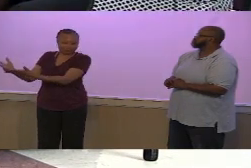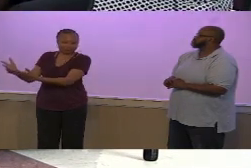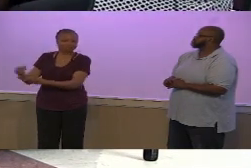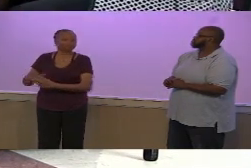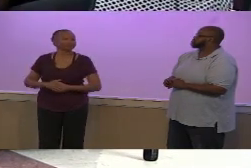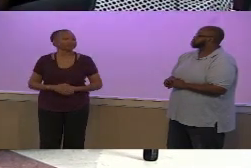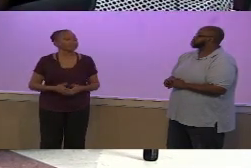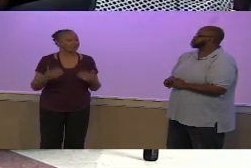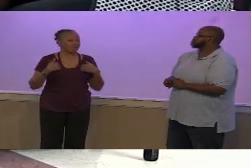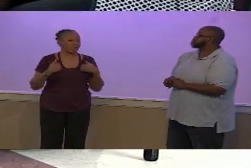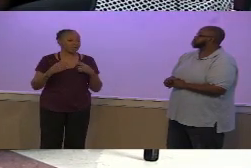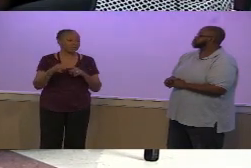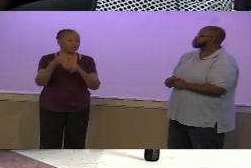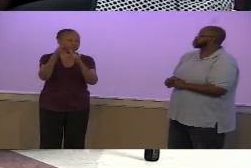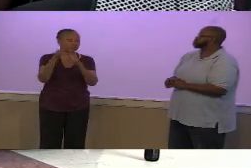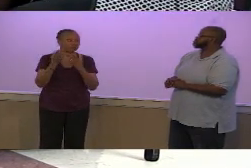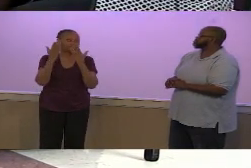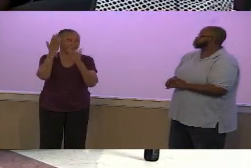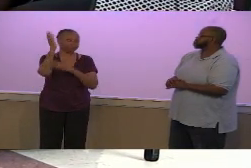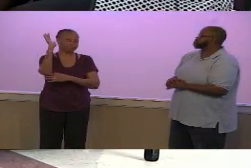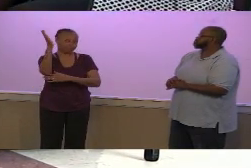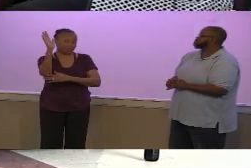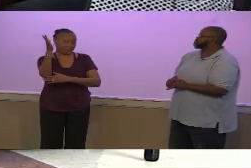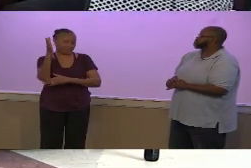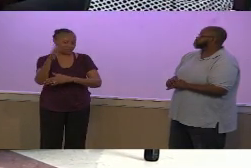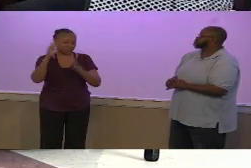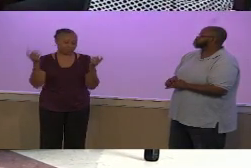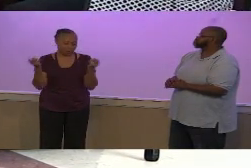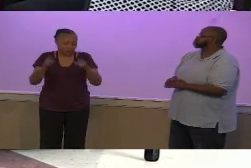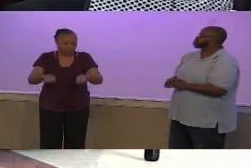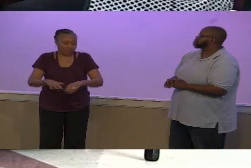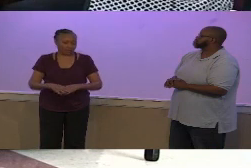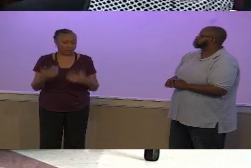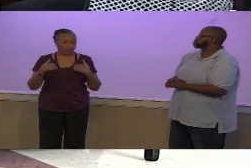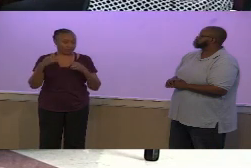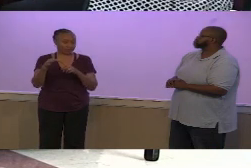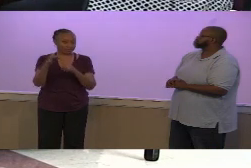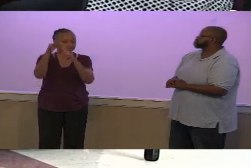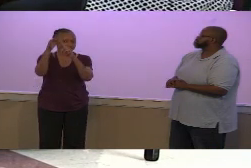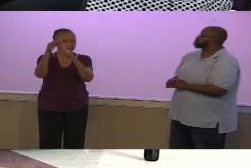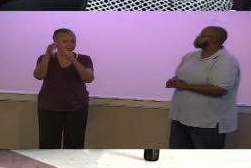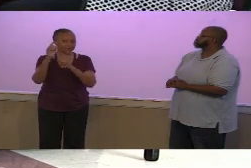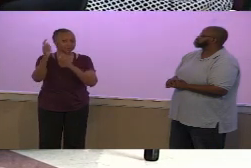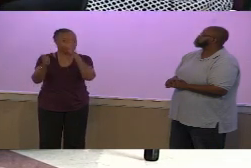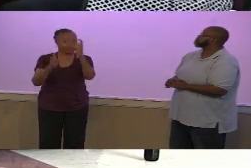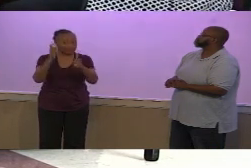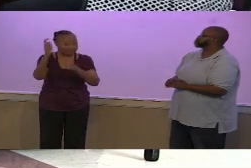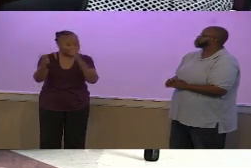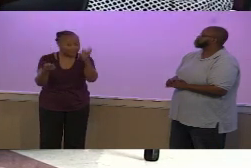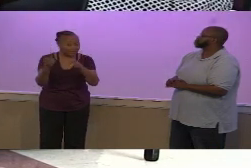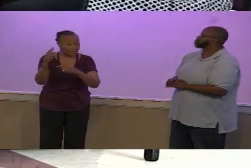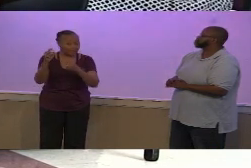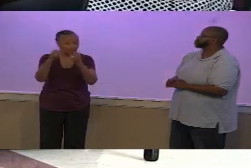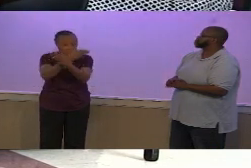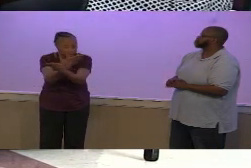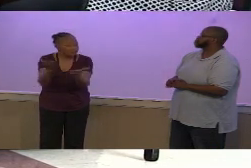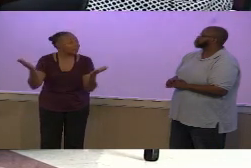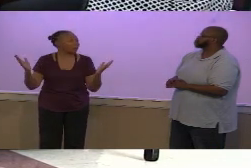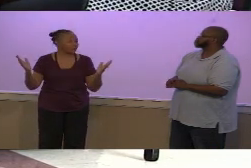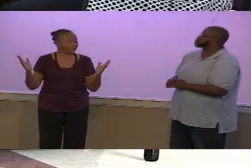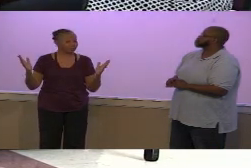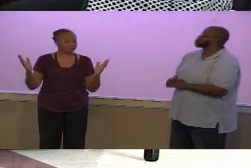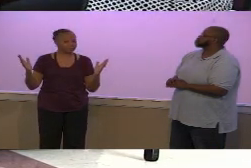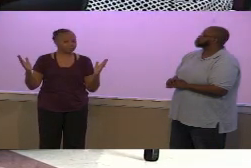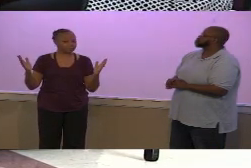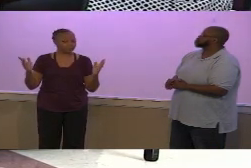very special presentations that will be done. We will also have a special treat and gift for everyone